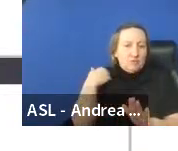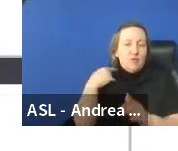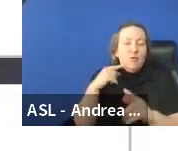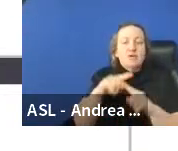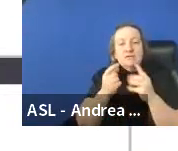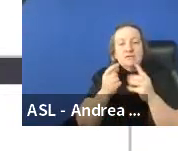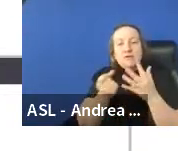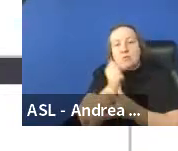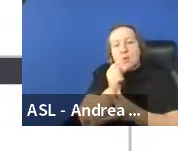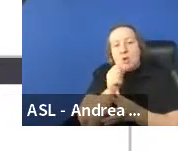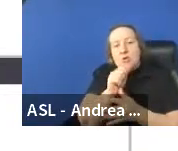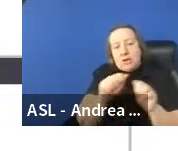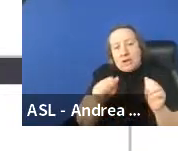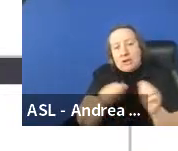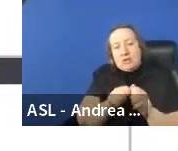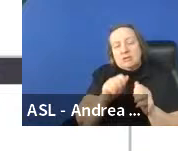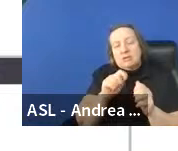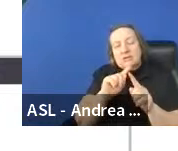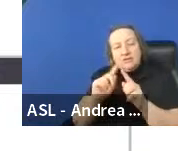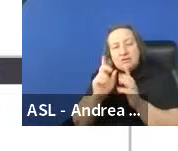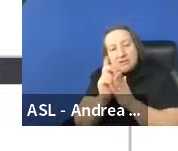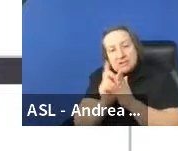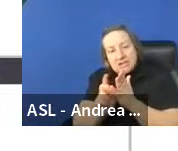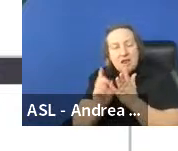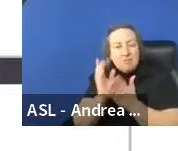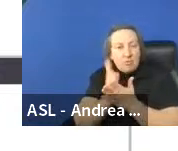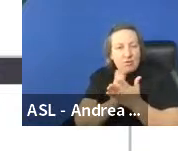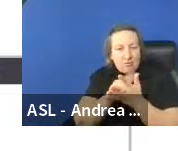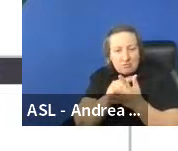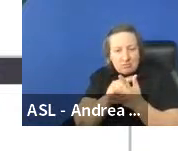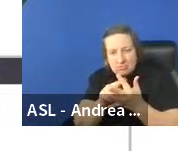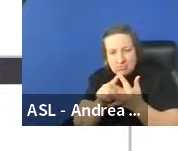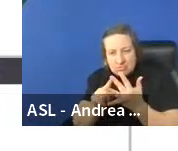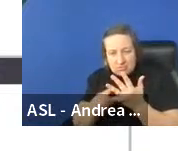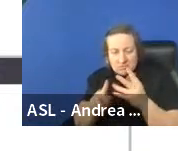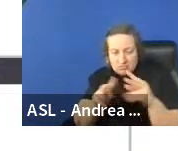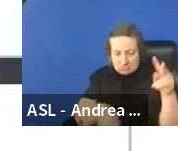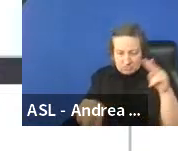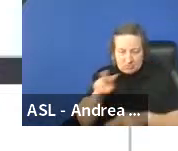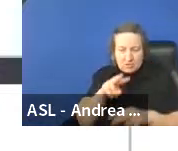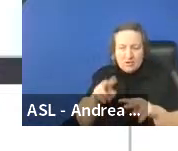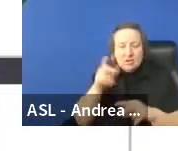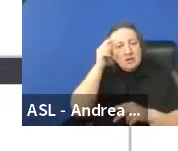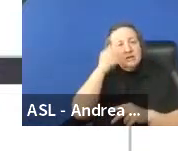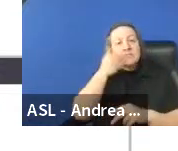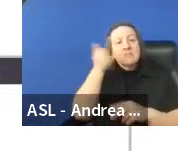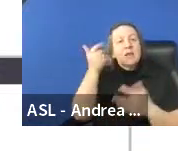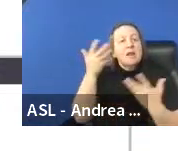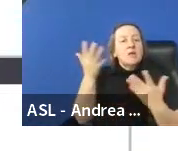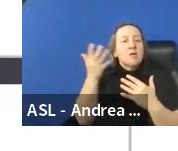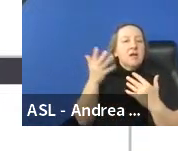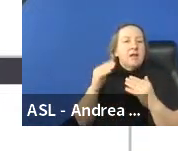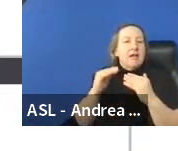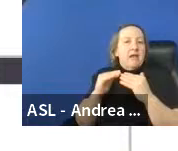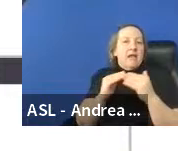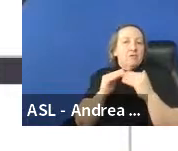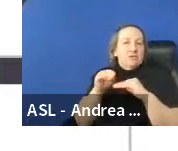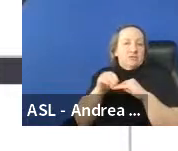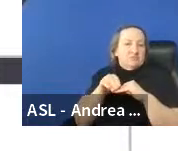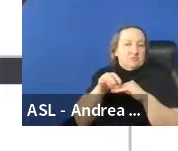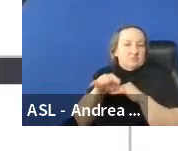areas, all of the different design component areas, so that we can really understand better the equity implications of the different